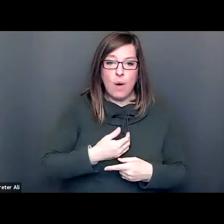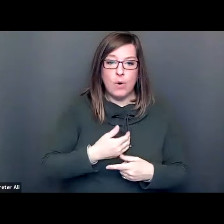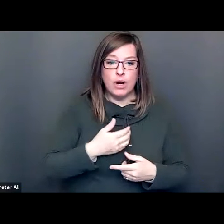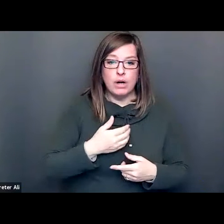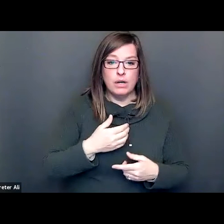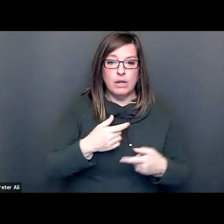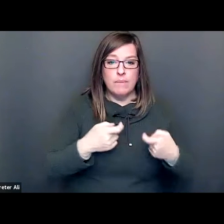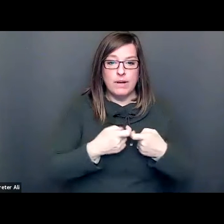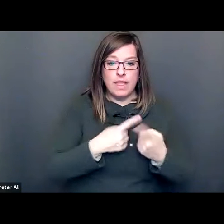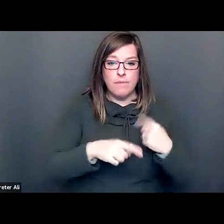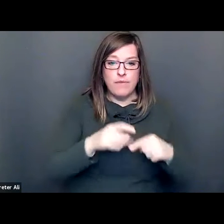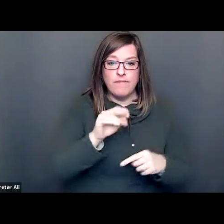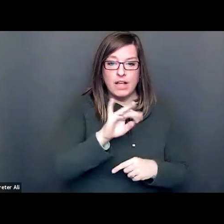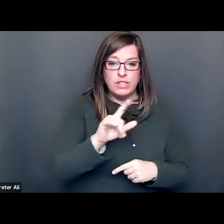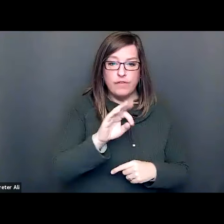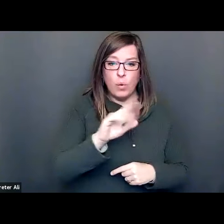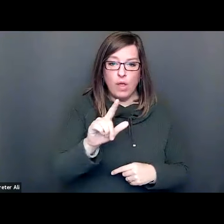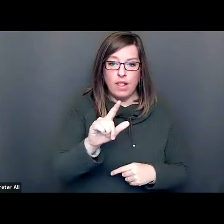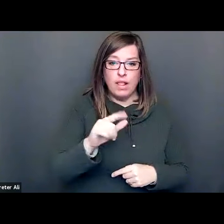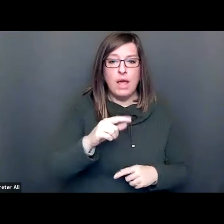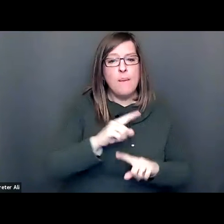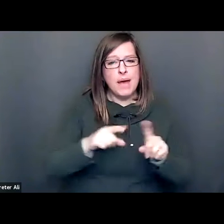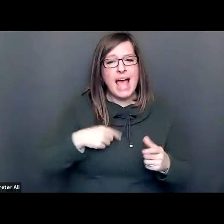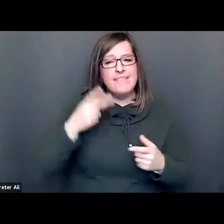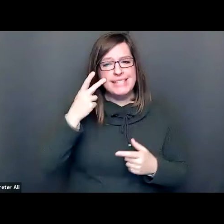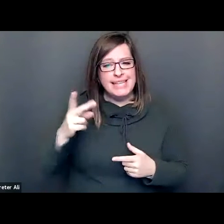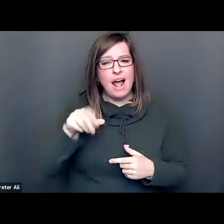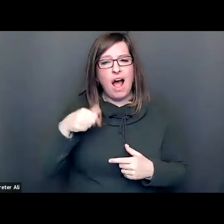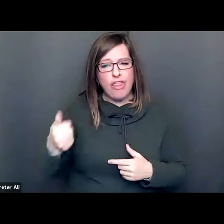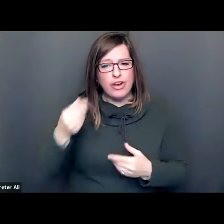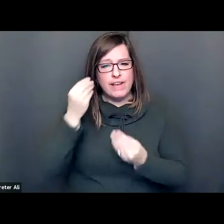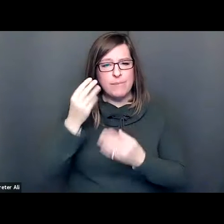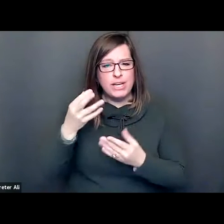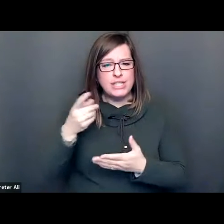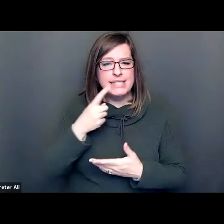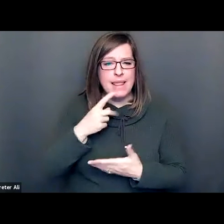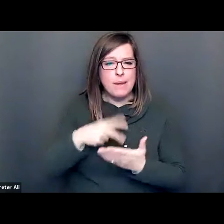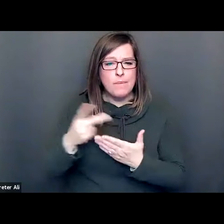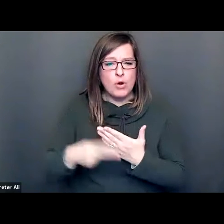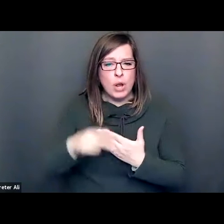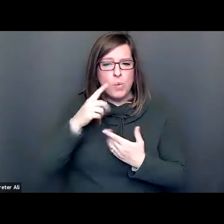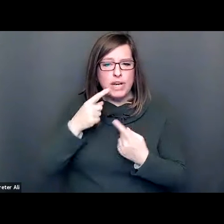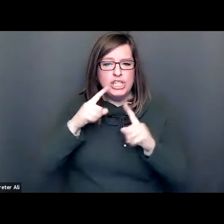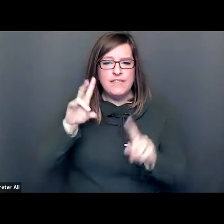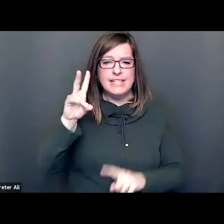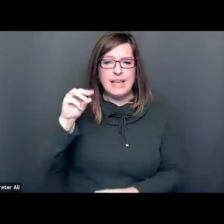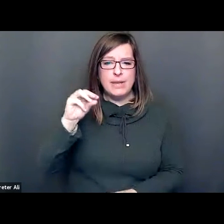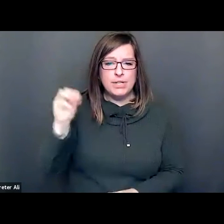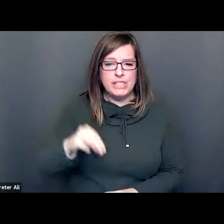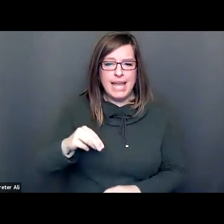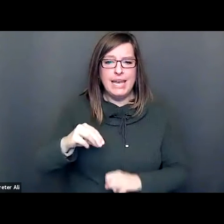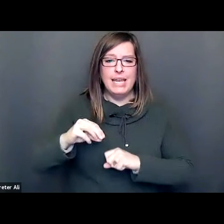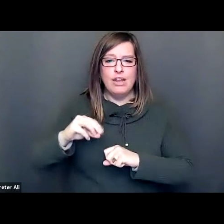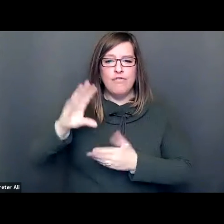but I've seen on other material for this that the program would achieve a 70% reduction, emissions reduction by